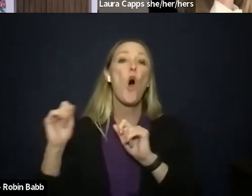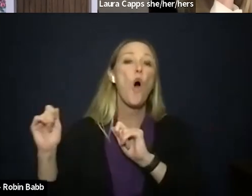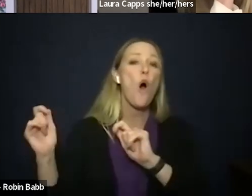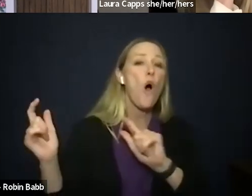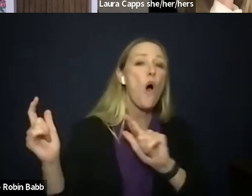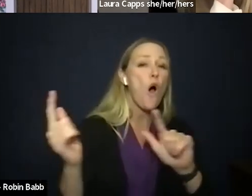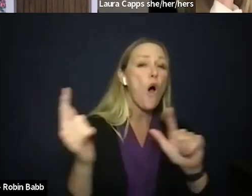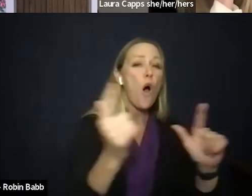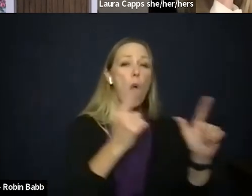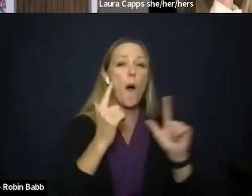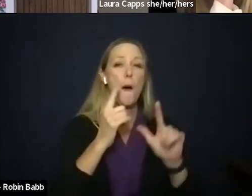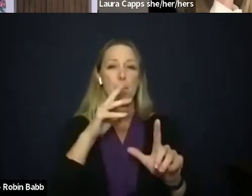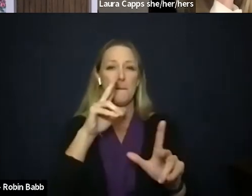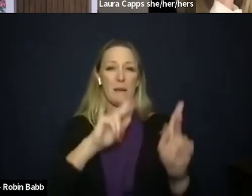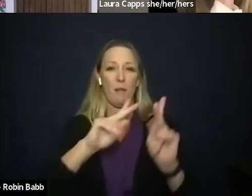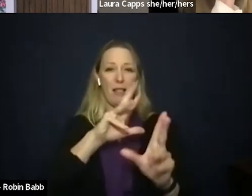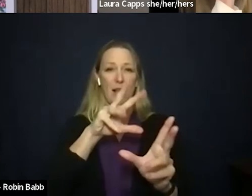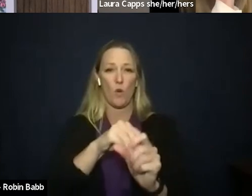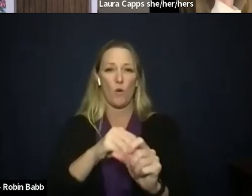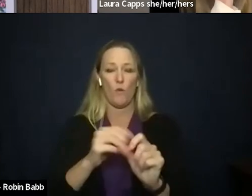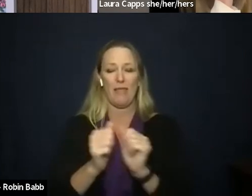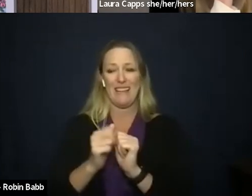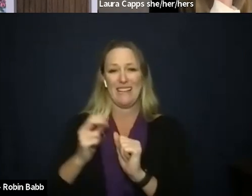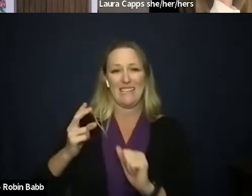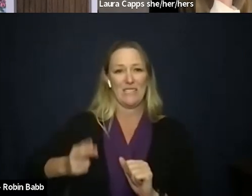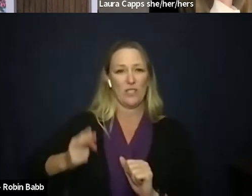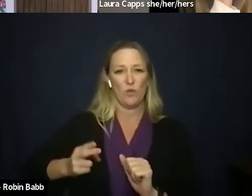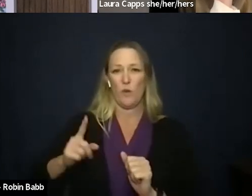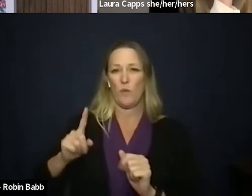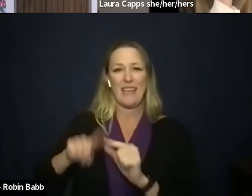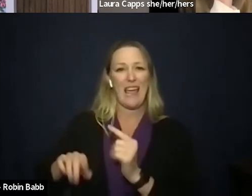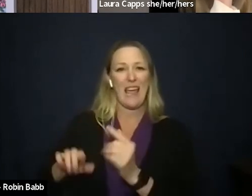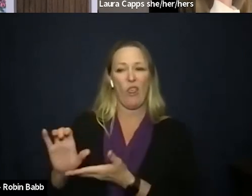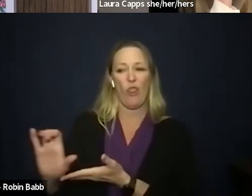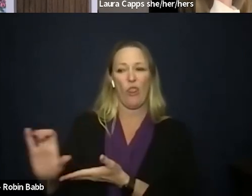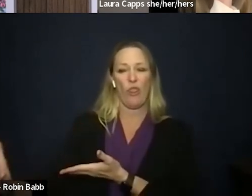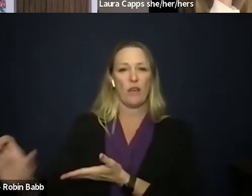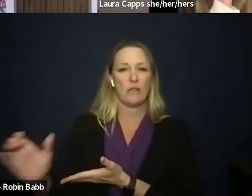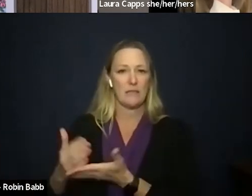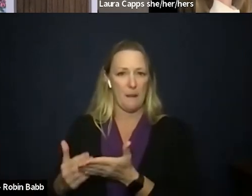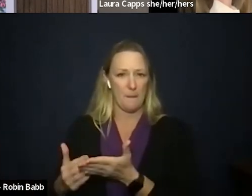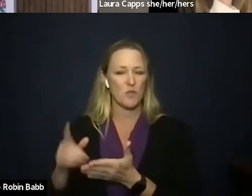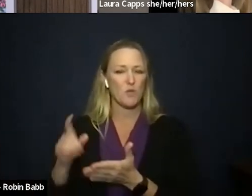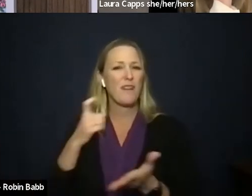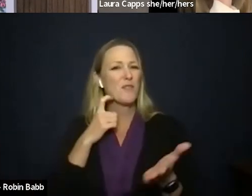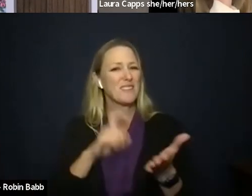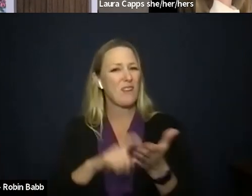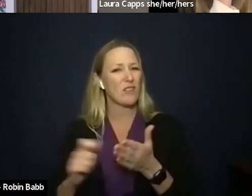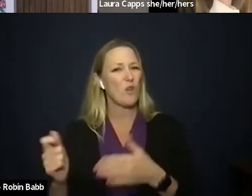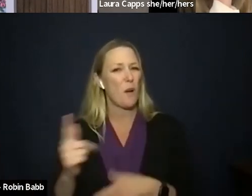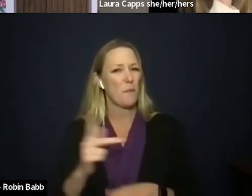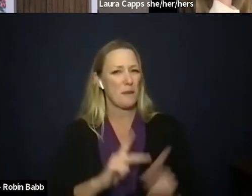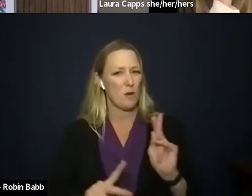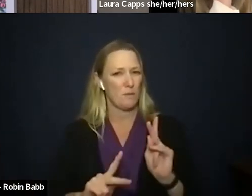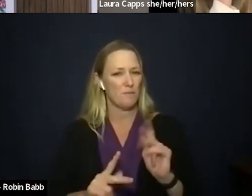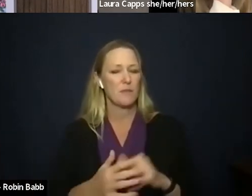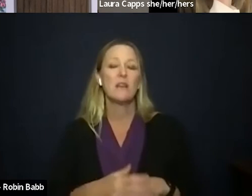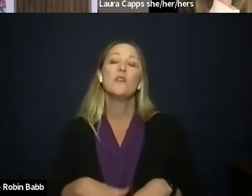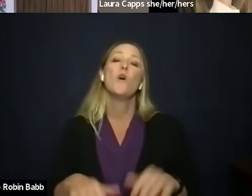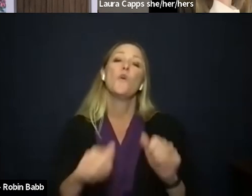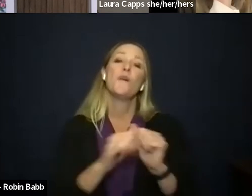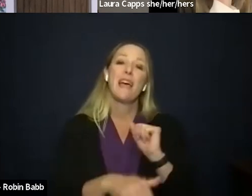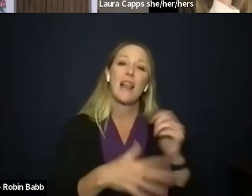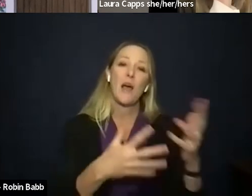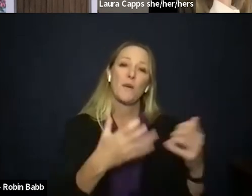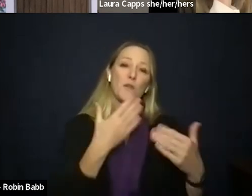them not being a part of the history so it's really important that we acknowledge all who have contributed to this and with that i also want to thank my sister